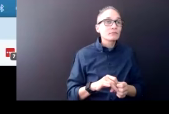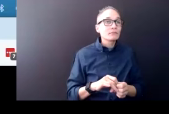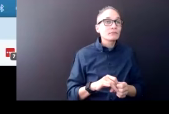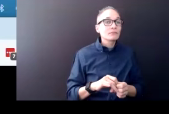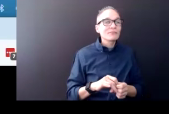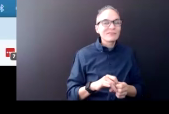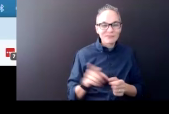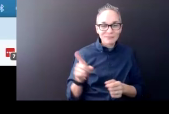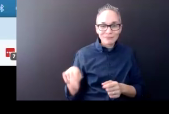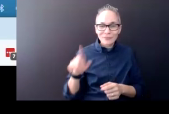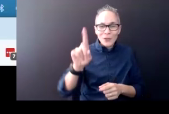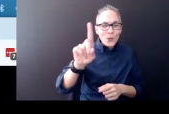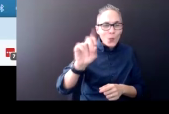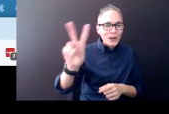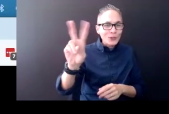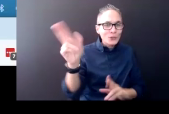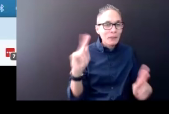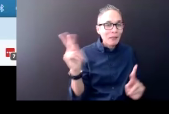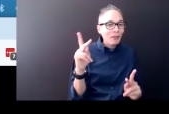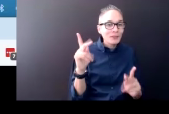Oh, come on. There's 102 of you.